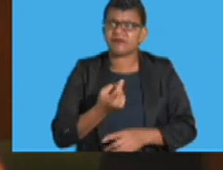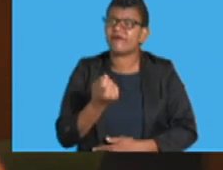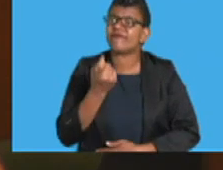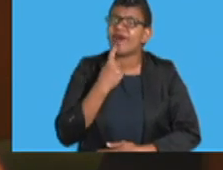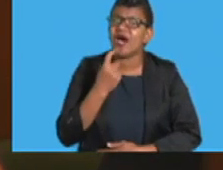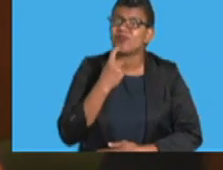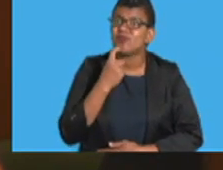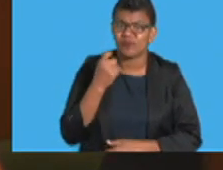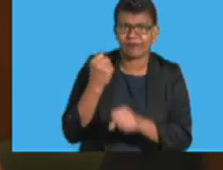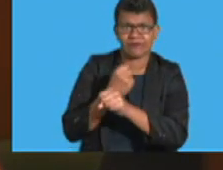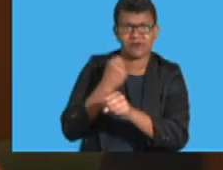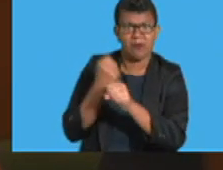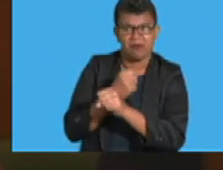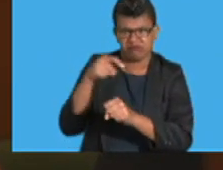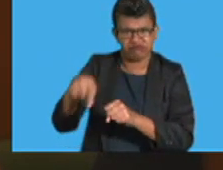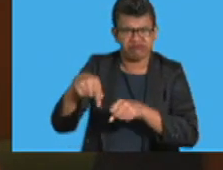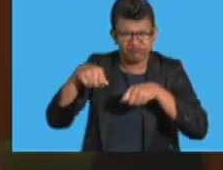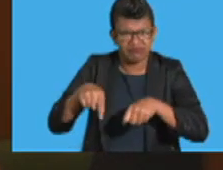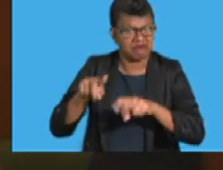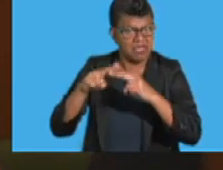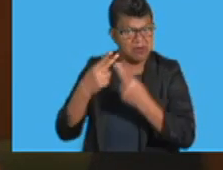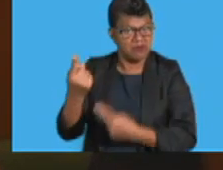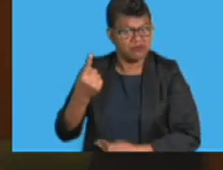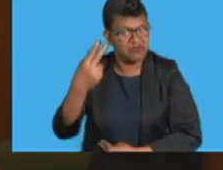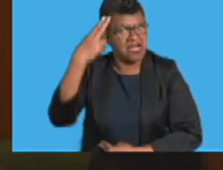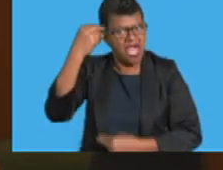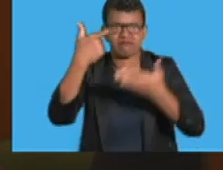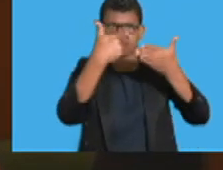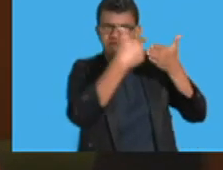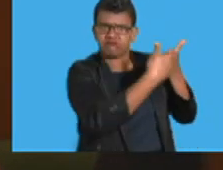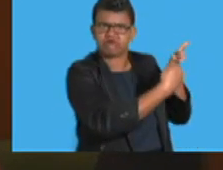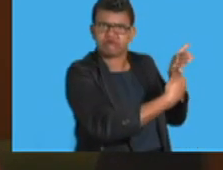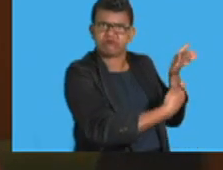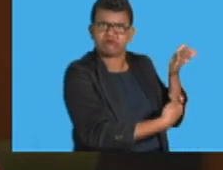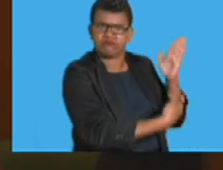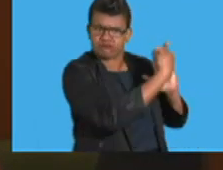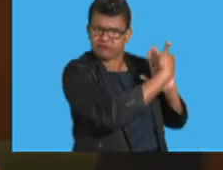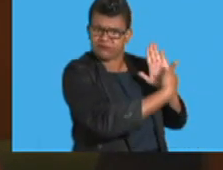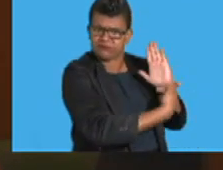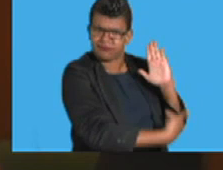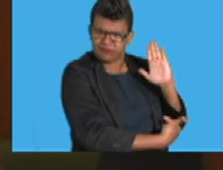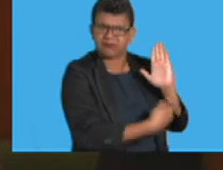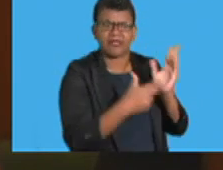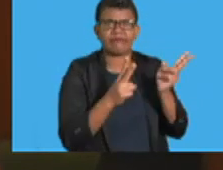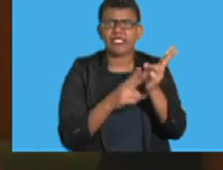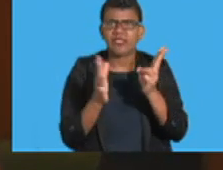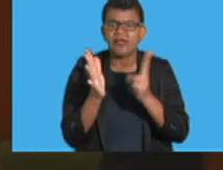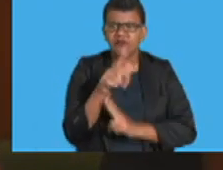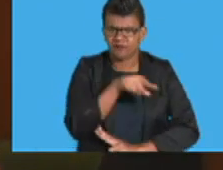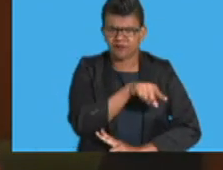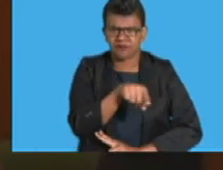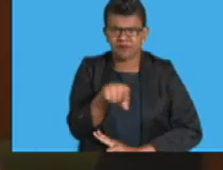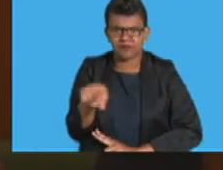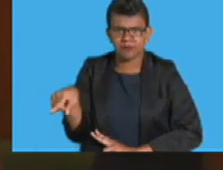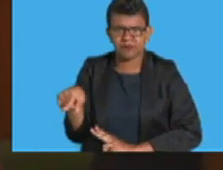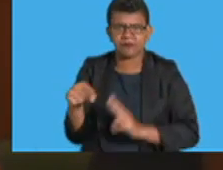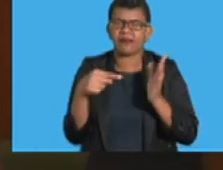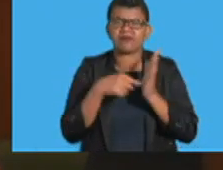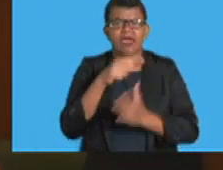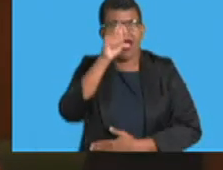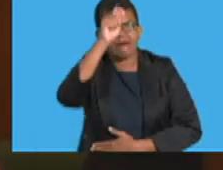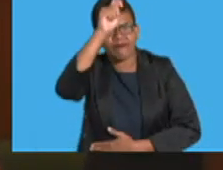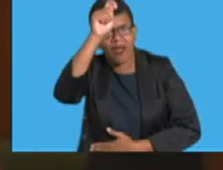Sami from Botokola, Willie from Masomo, Nasivi village, Nasivi community market, vendors in Tavua, Mr. Ndenge and family, Yadan